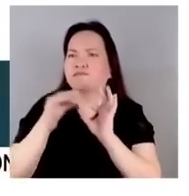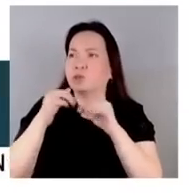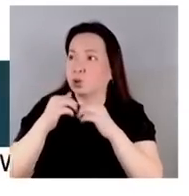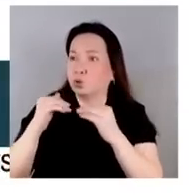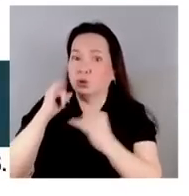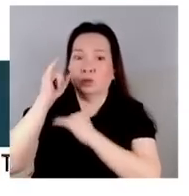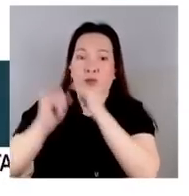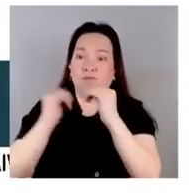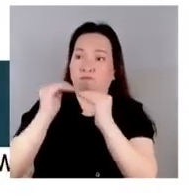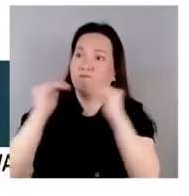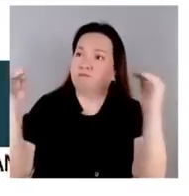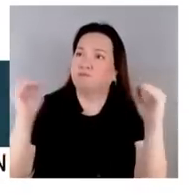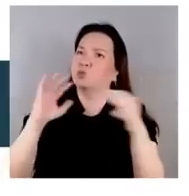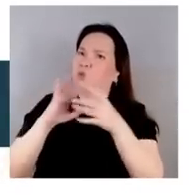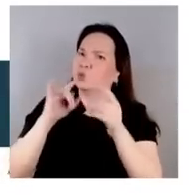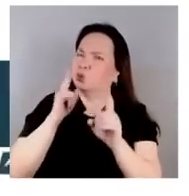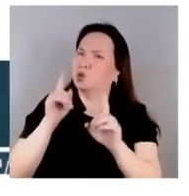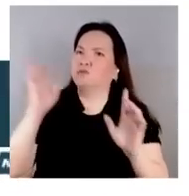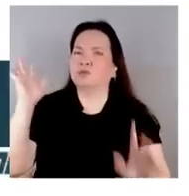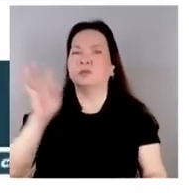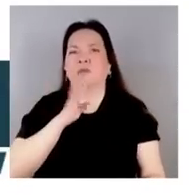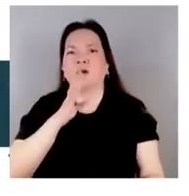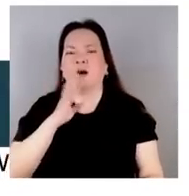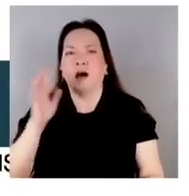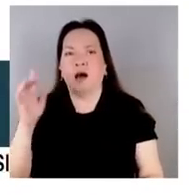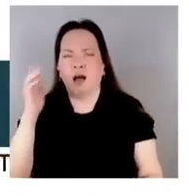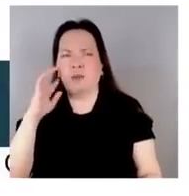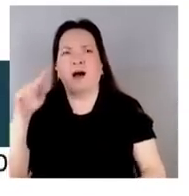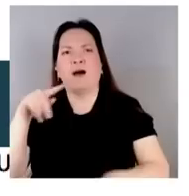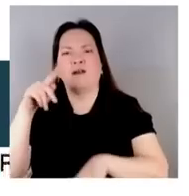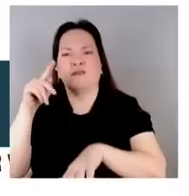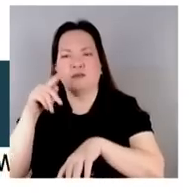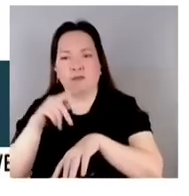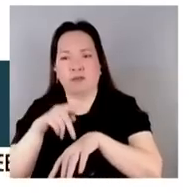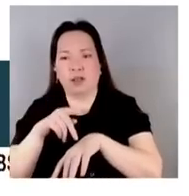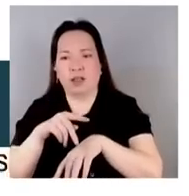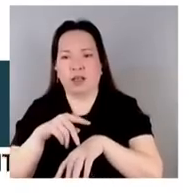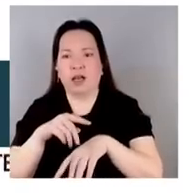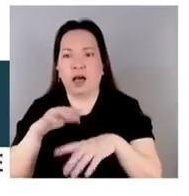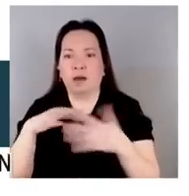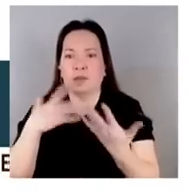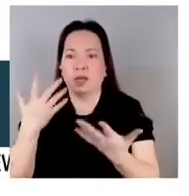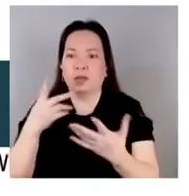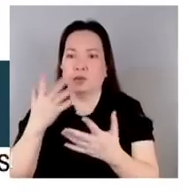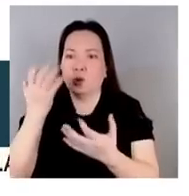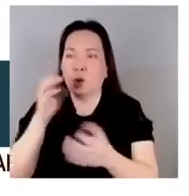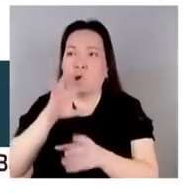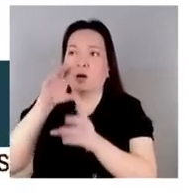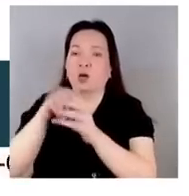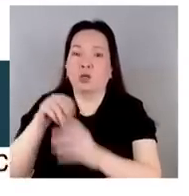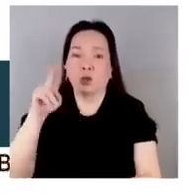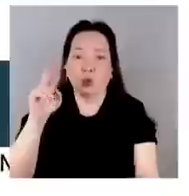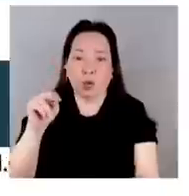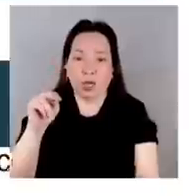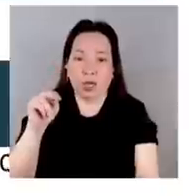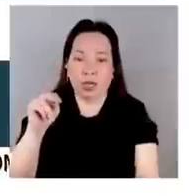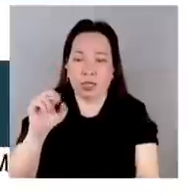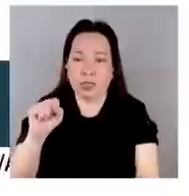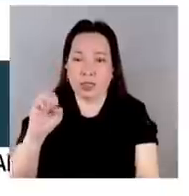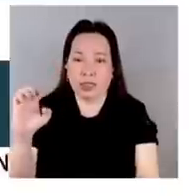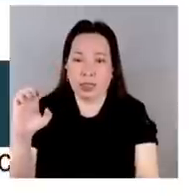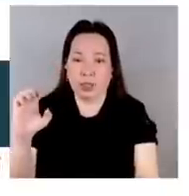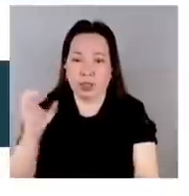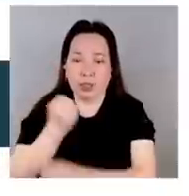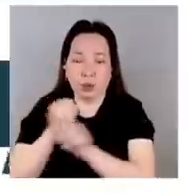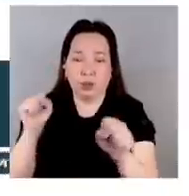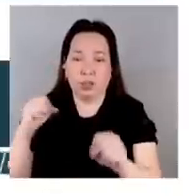know that the Philippine government is quite keen to, you know, make a bid for a seat at the UN Security Council. But frankly, I mean, if